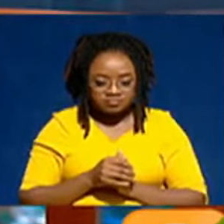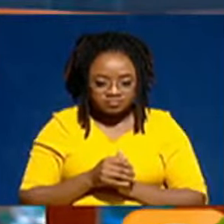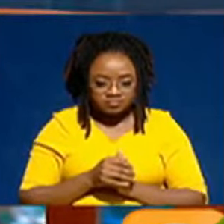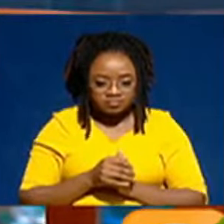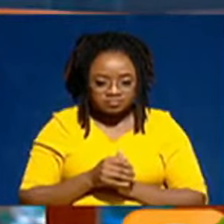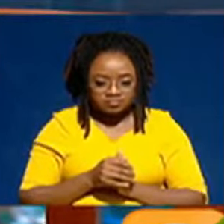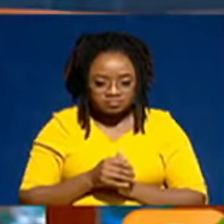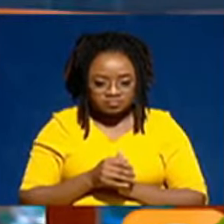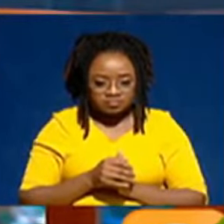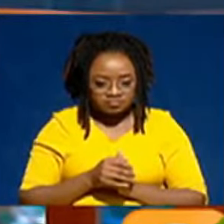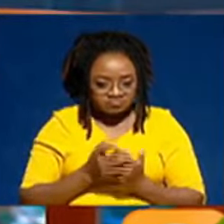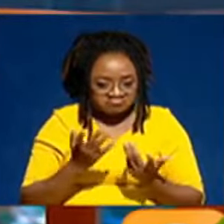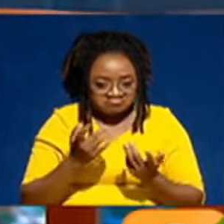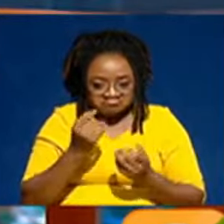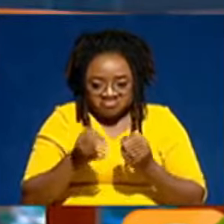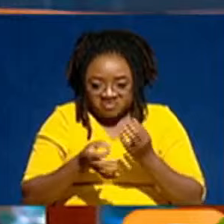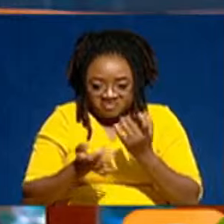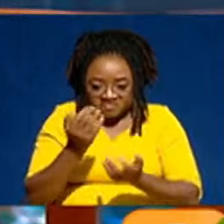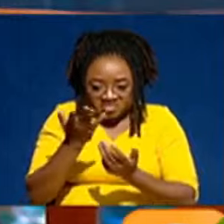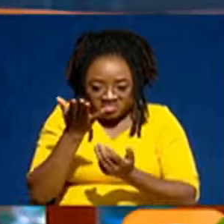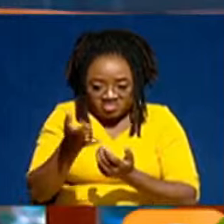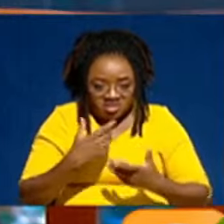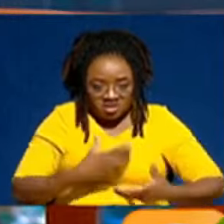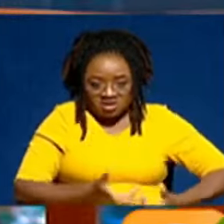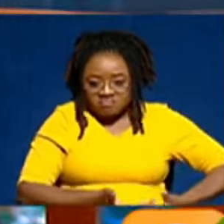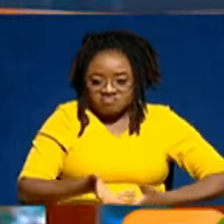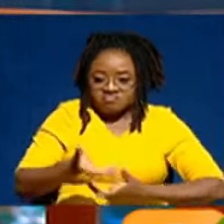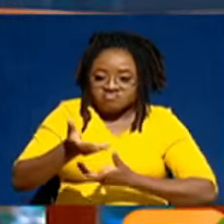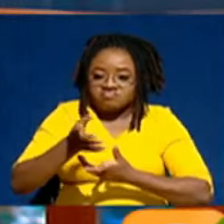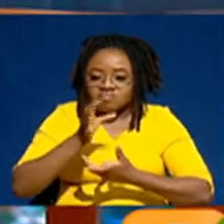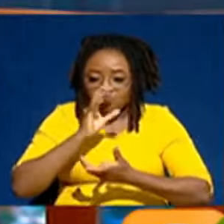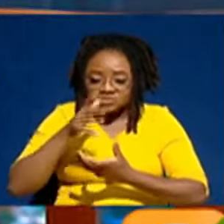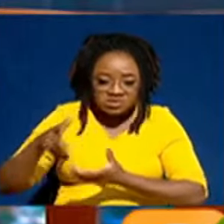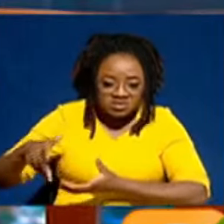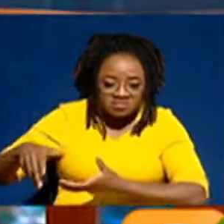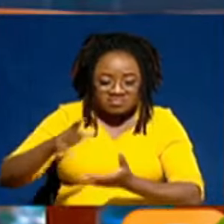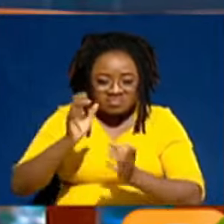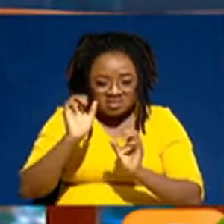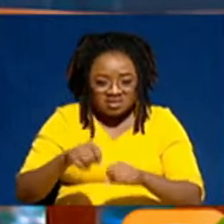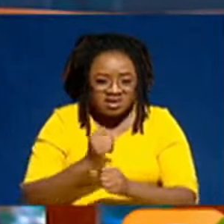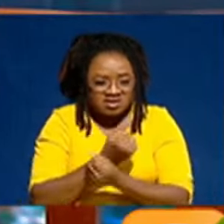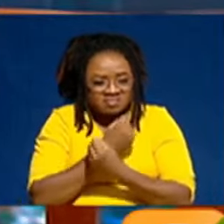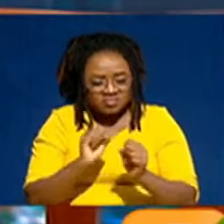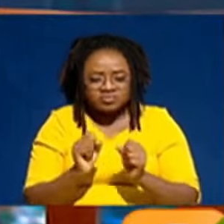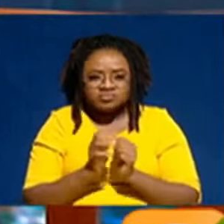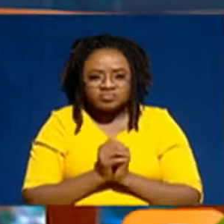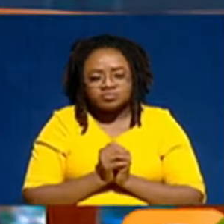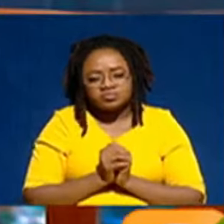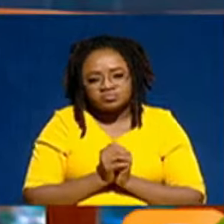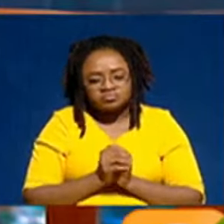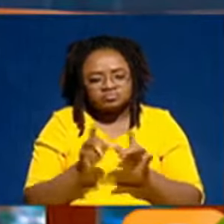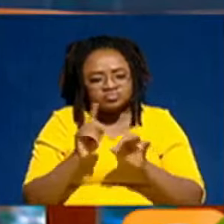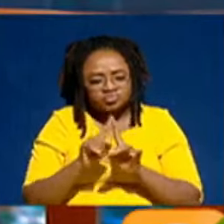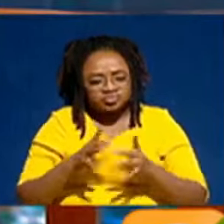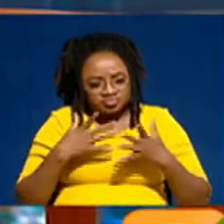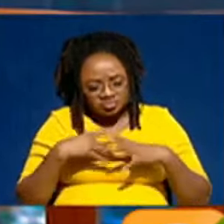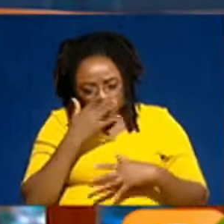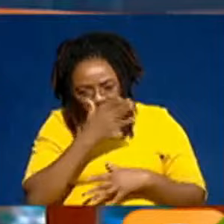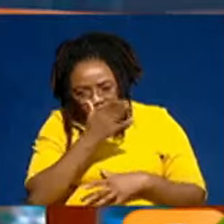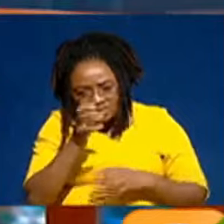on a 12-story building. What about 75? And how many fire stations do we have? How many personnel do we have? Are they